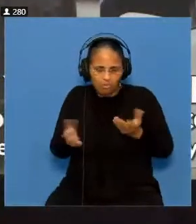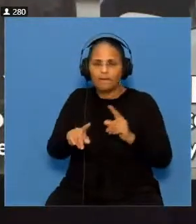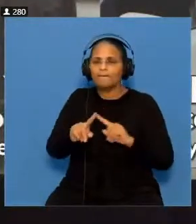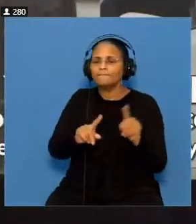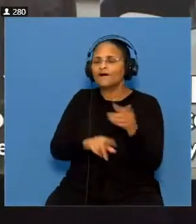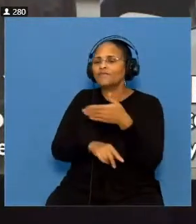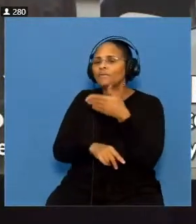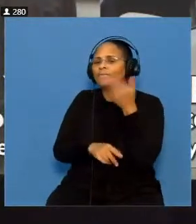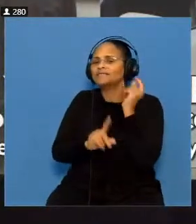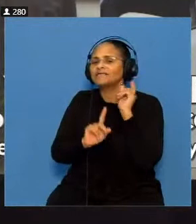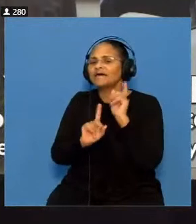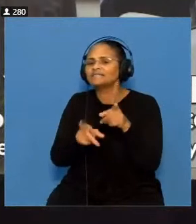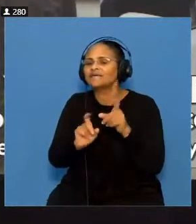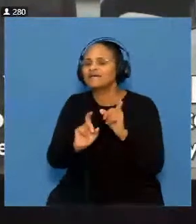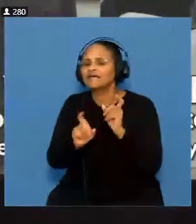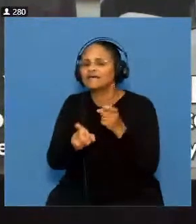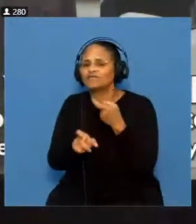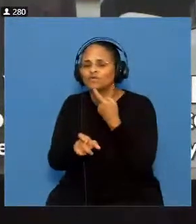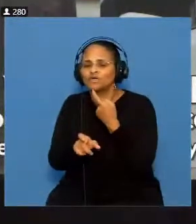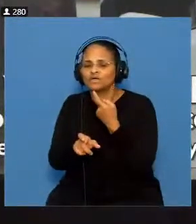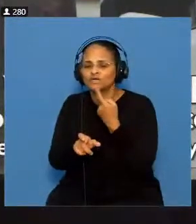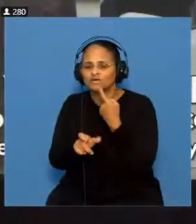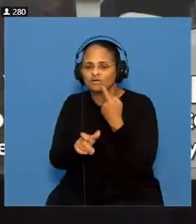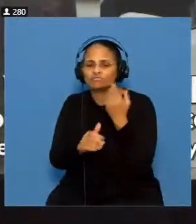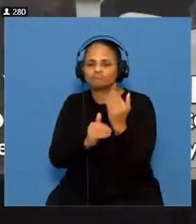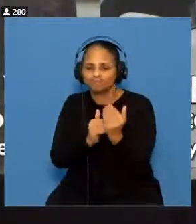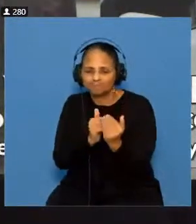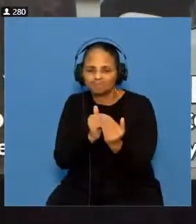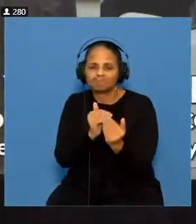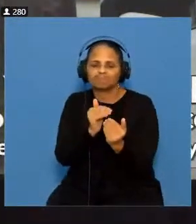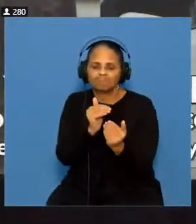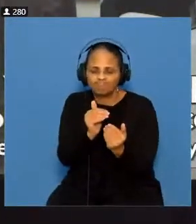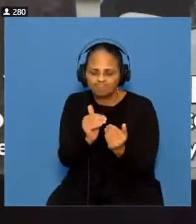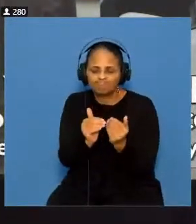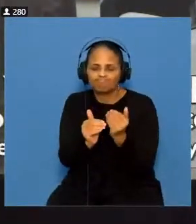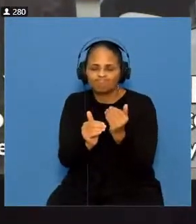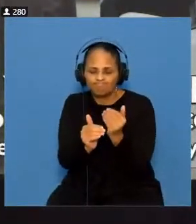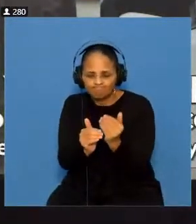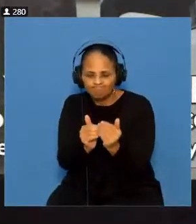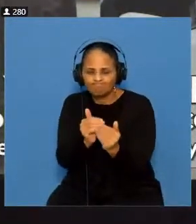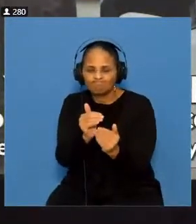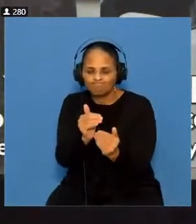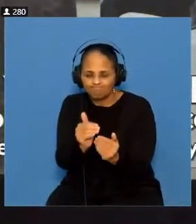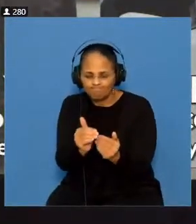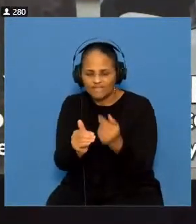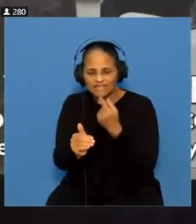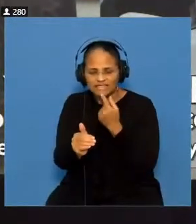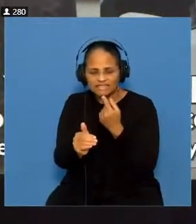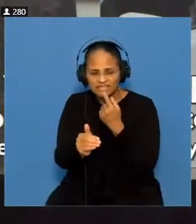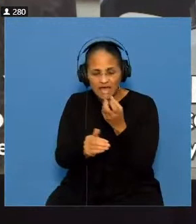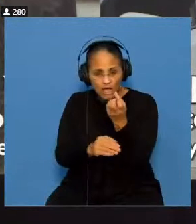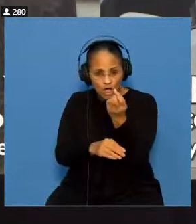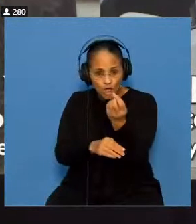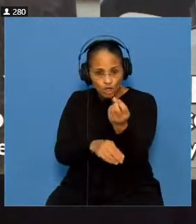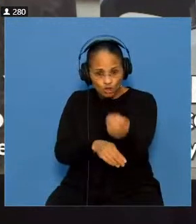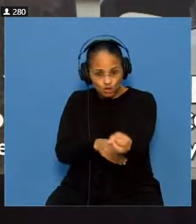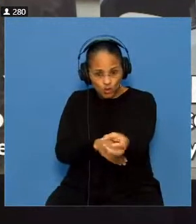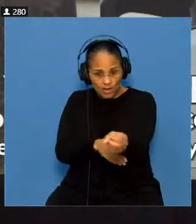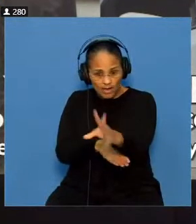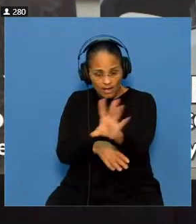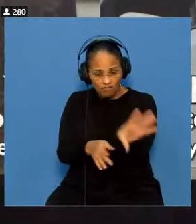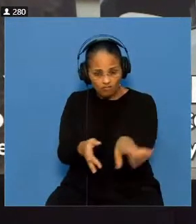can give is that we're going in a systematic fashion as we did the last time. And as I said, that the 12 p.m. curfew matches what was in